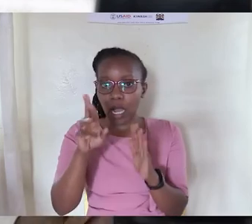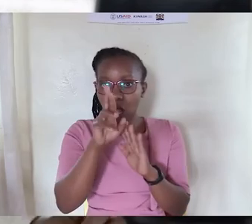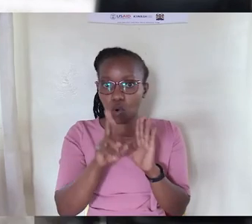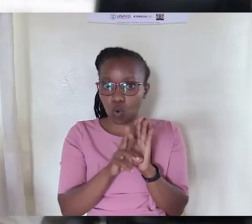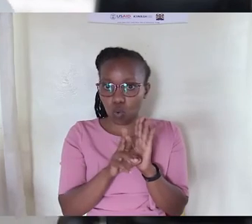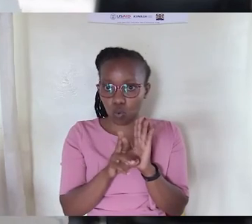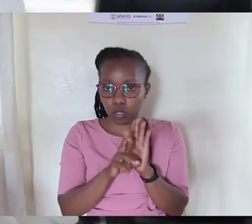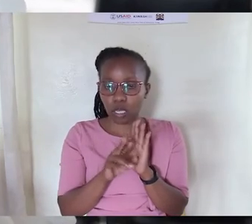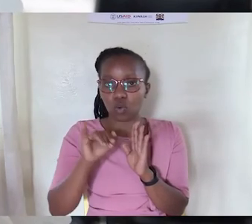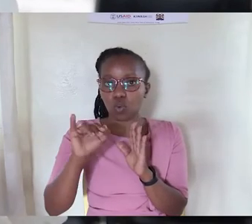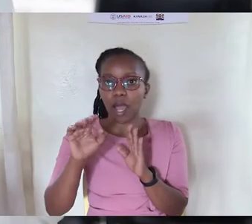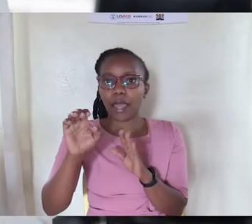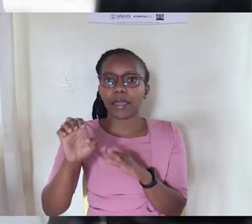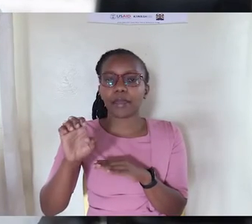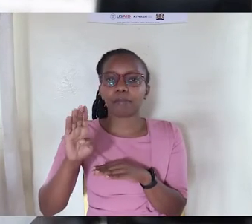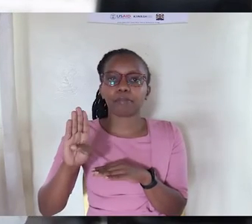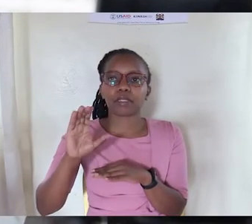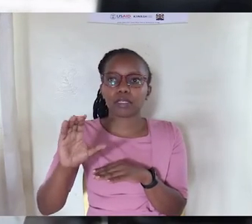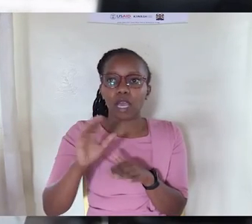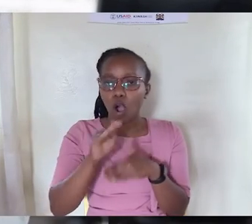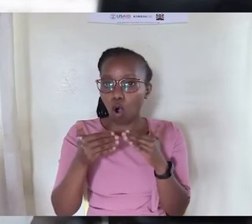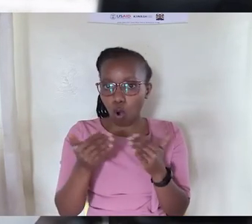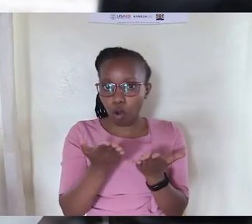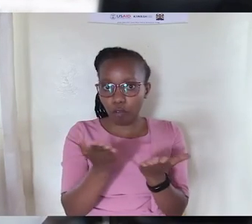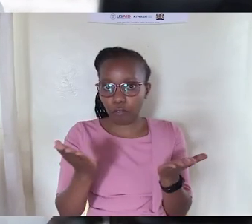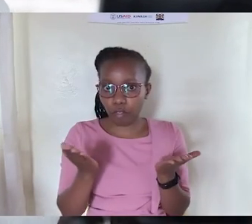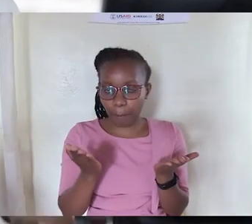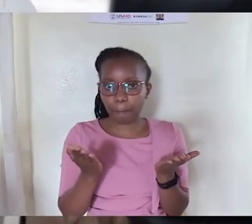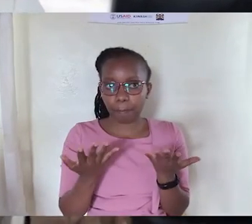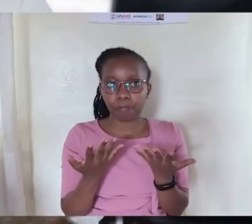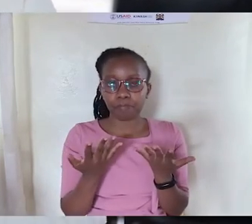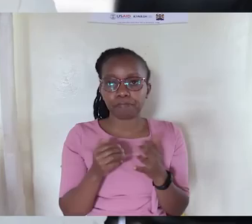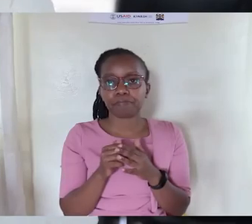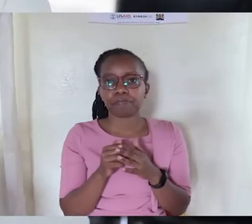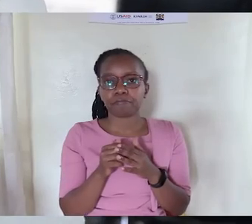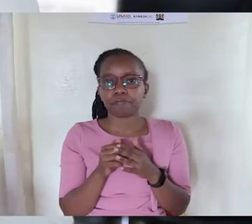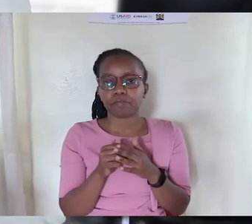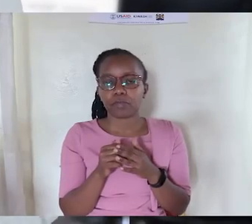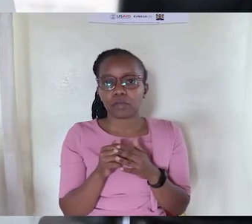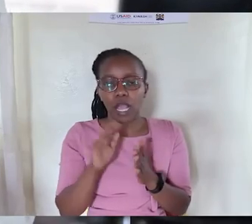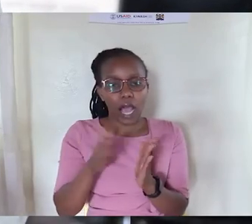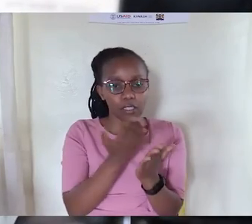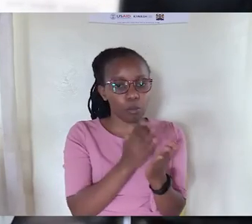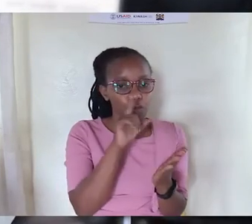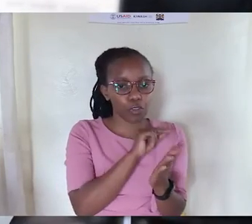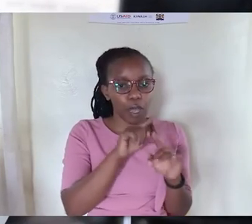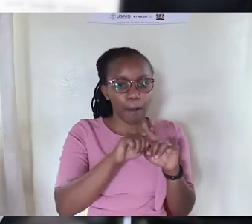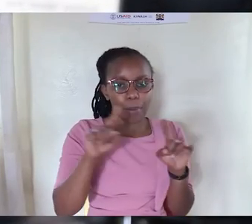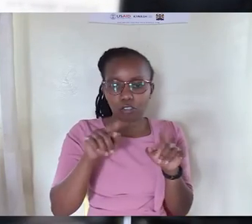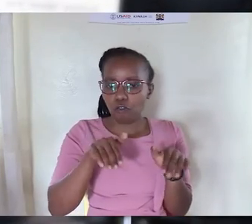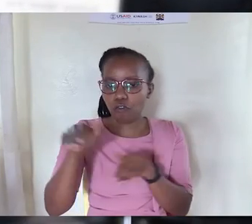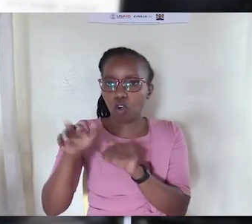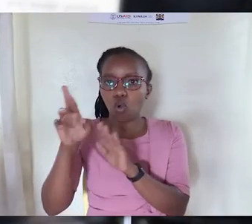IEBC, and all of them kept to the deadline, but no one had